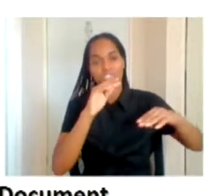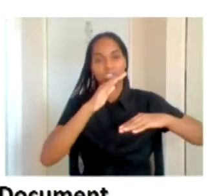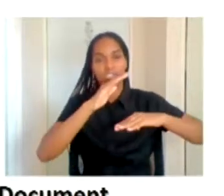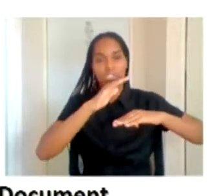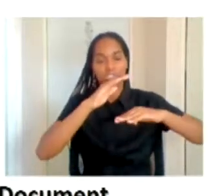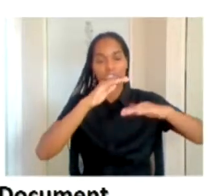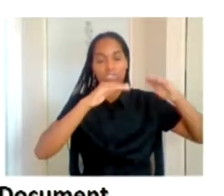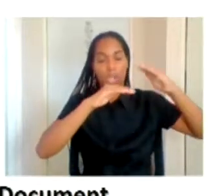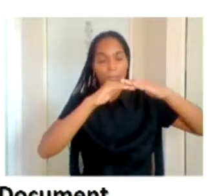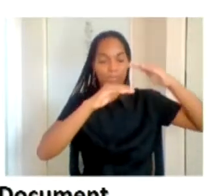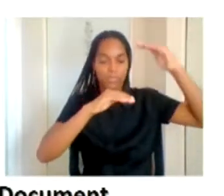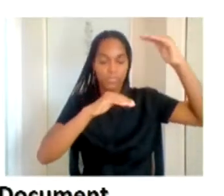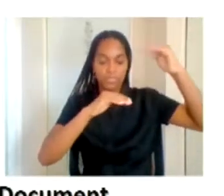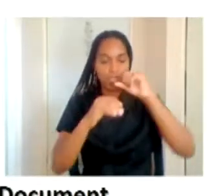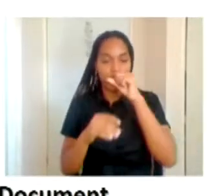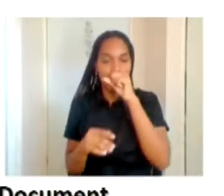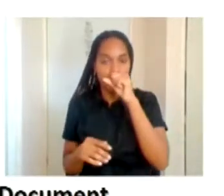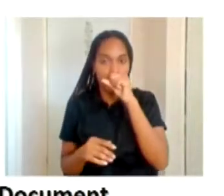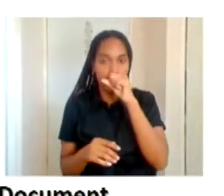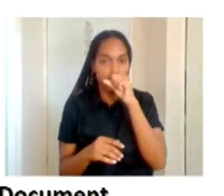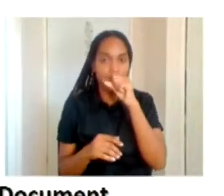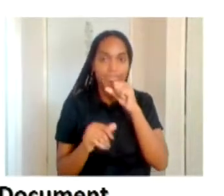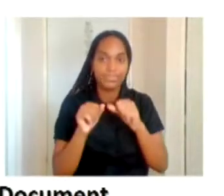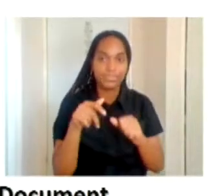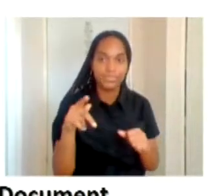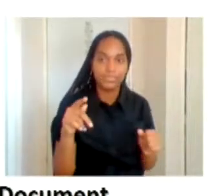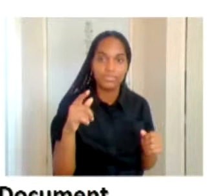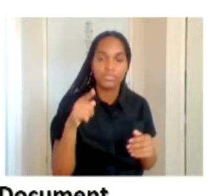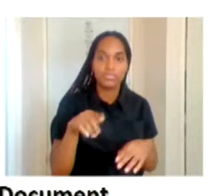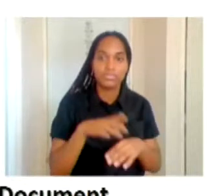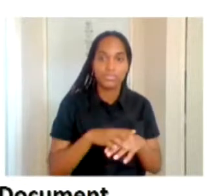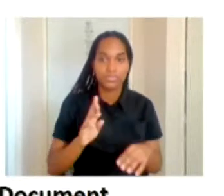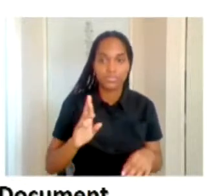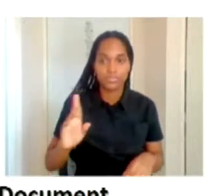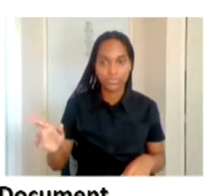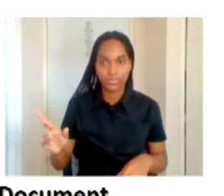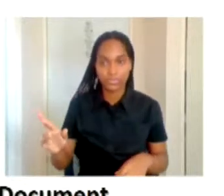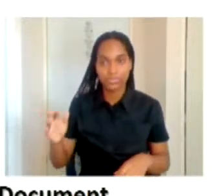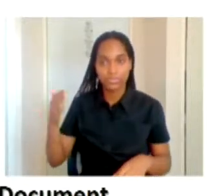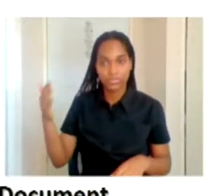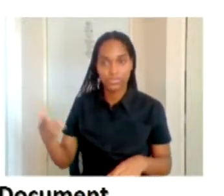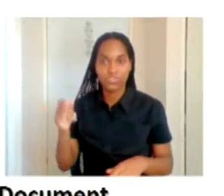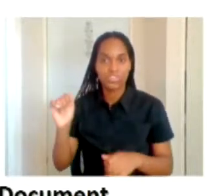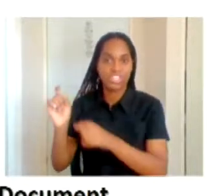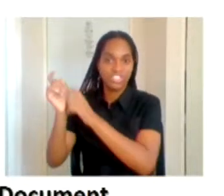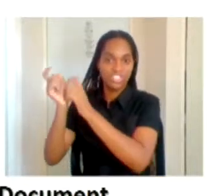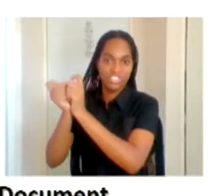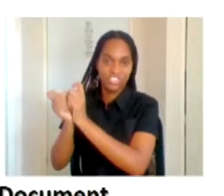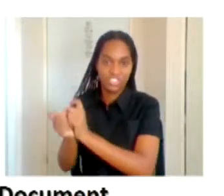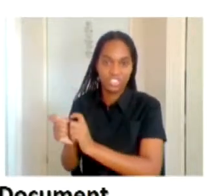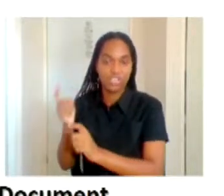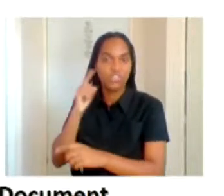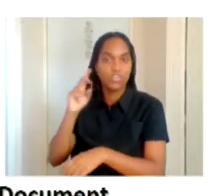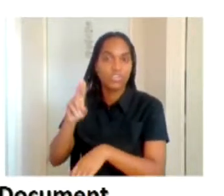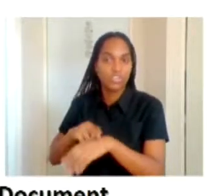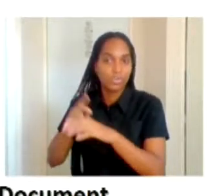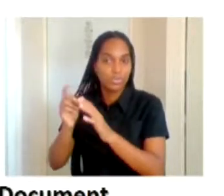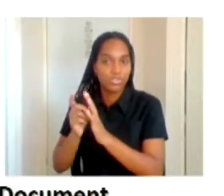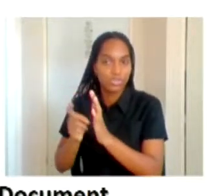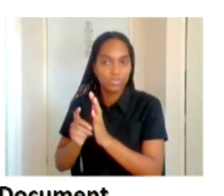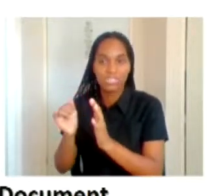So the application, the things on the right-hand side is in the HTML5 document, you can change things in a normal document just as you would,